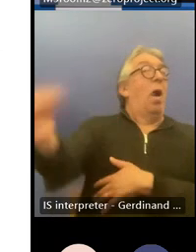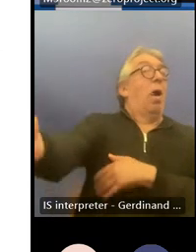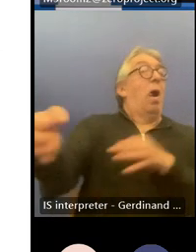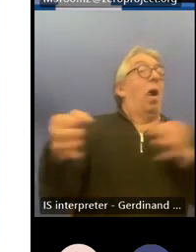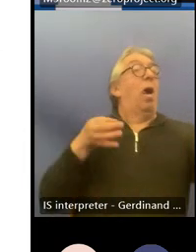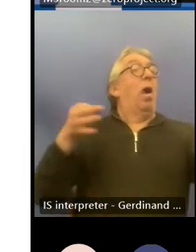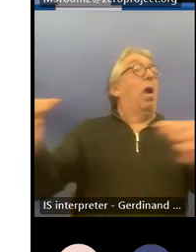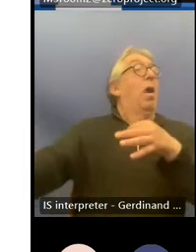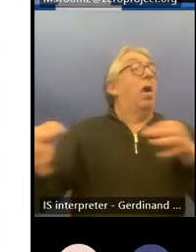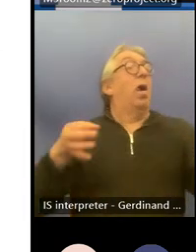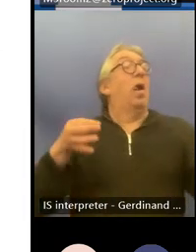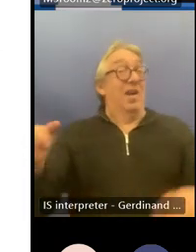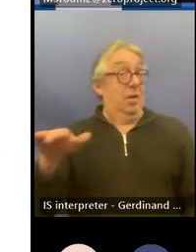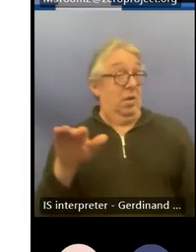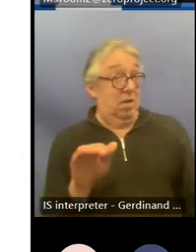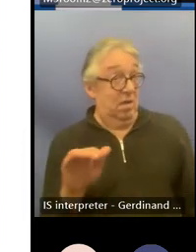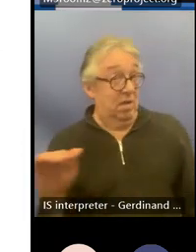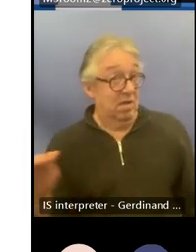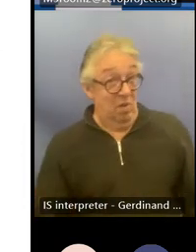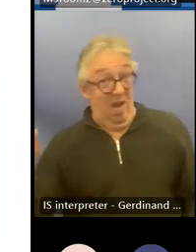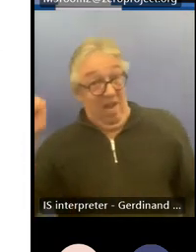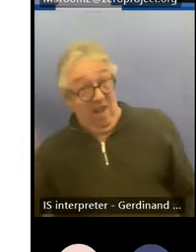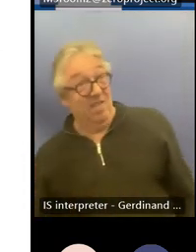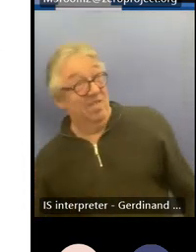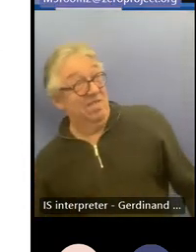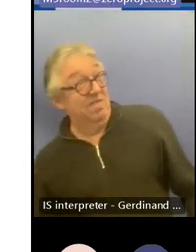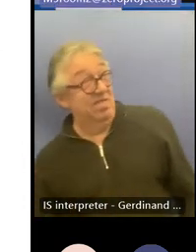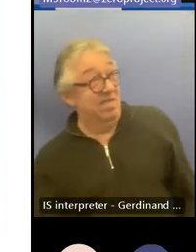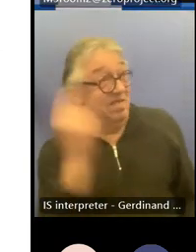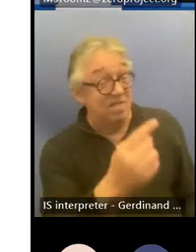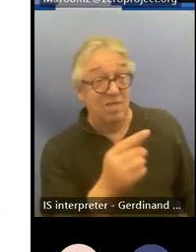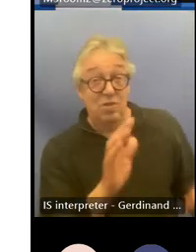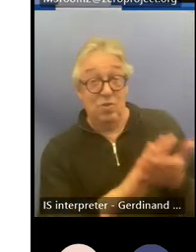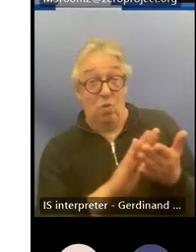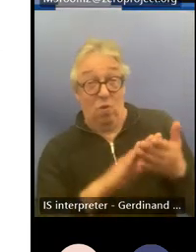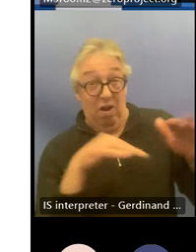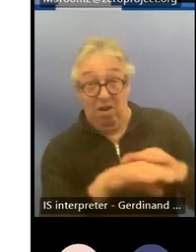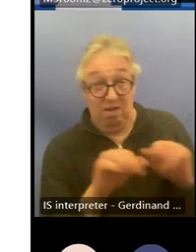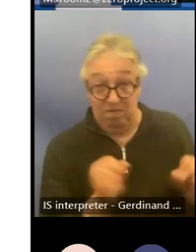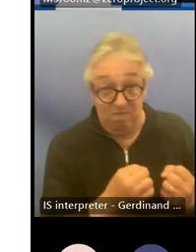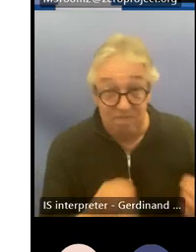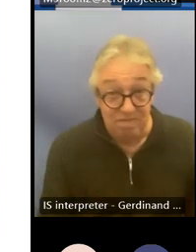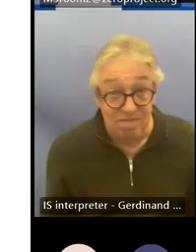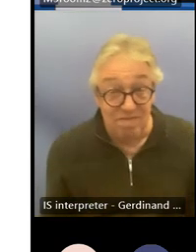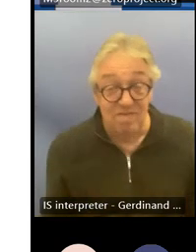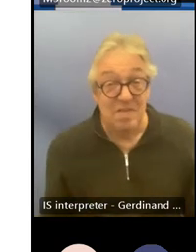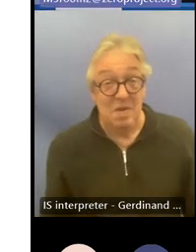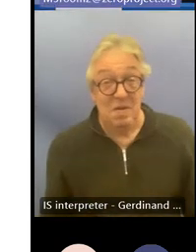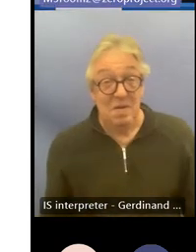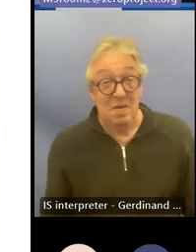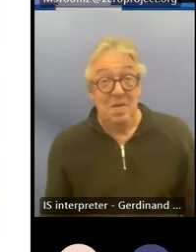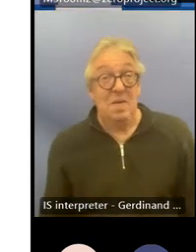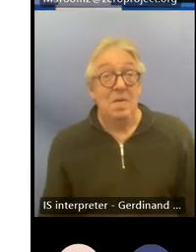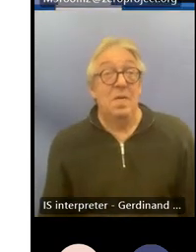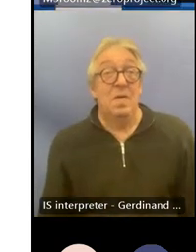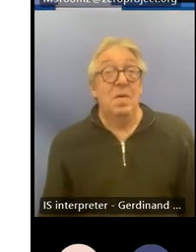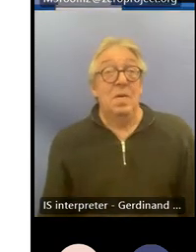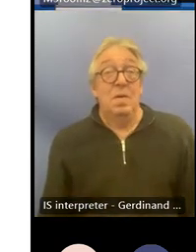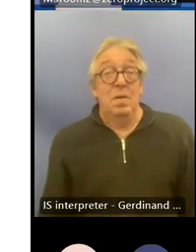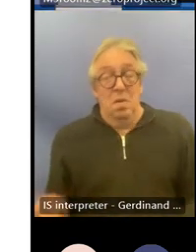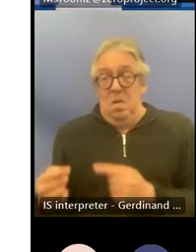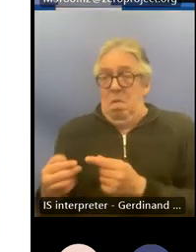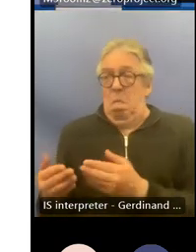places where children really don't have the access to education. They don't have the systems that enable their inclusion